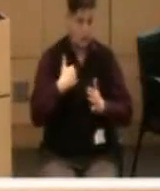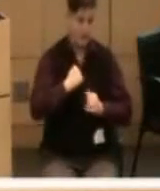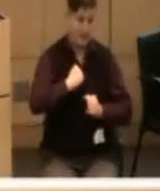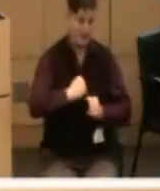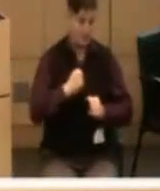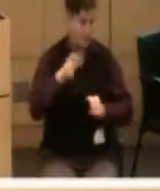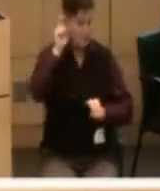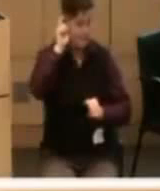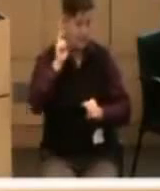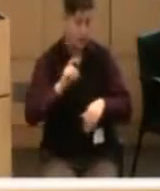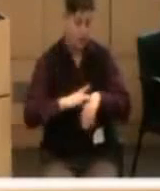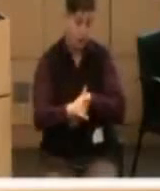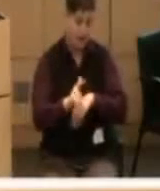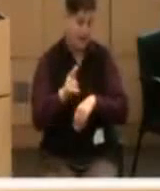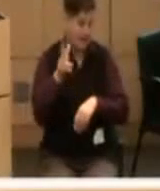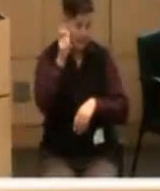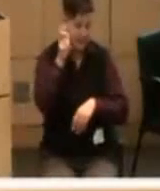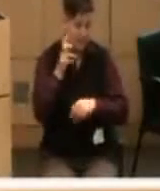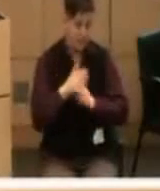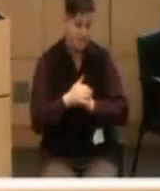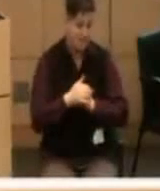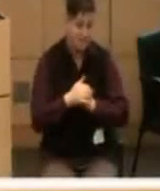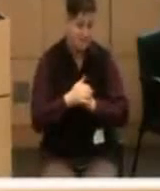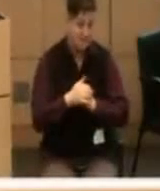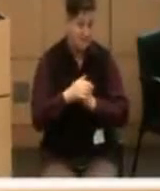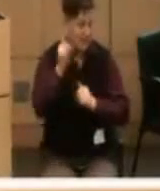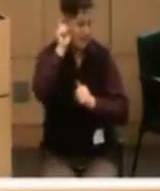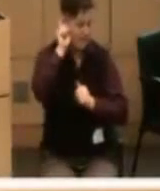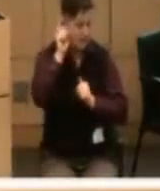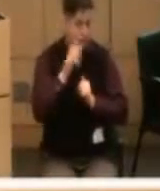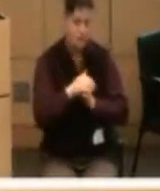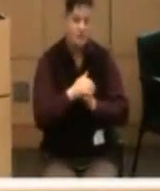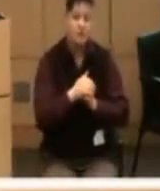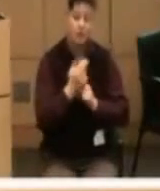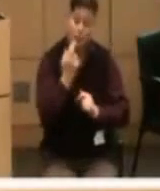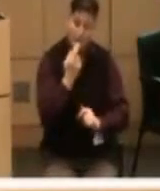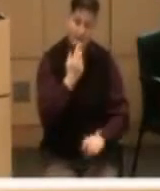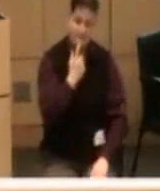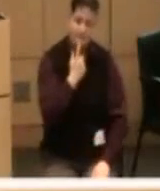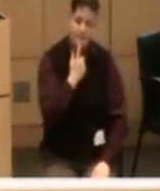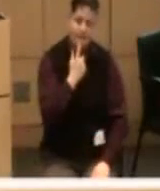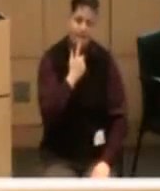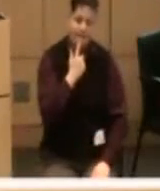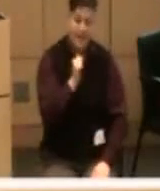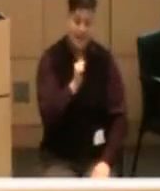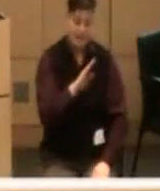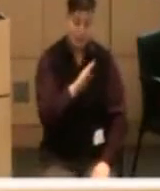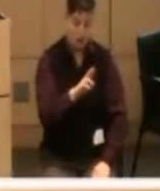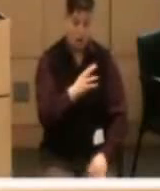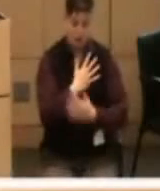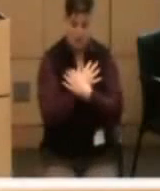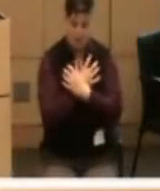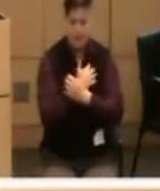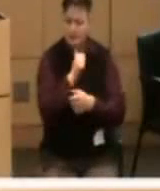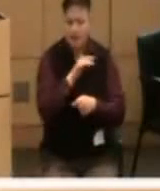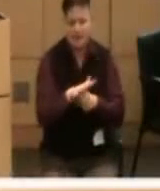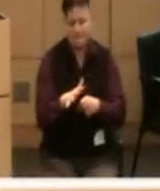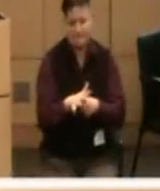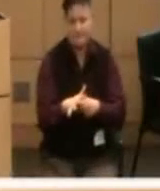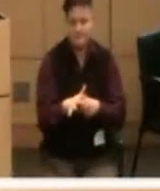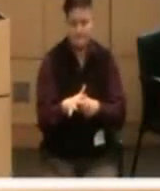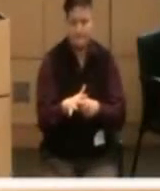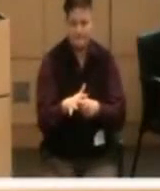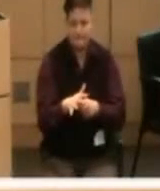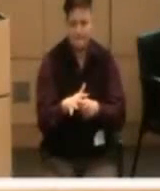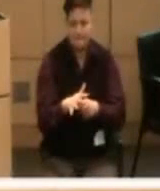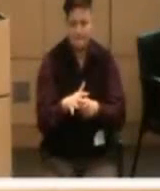amplification early in a child with unilateral hearing loss. But I really think the idea that the ABR is not enough to do that is no